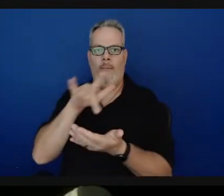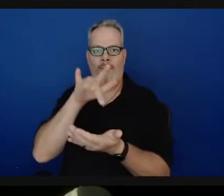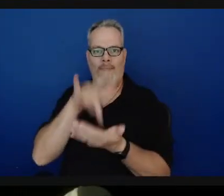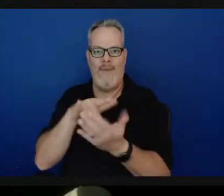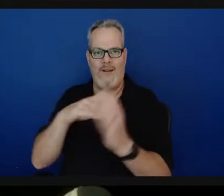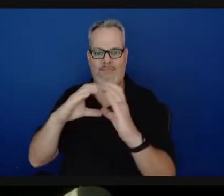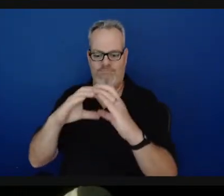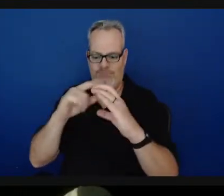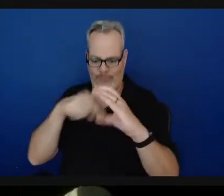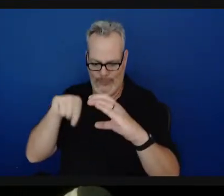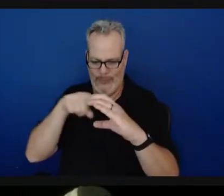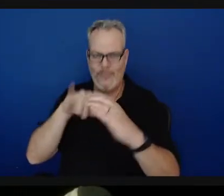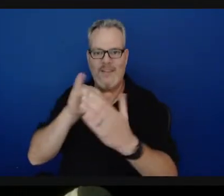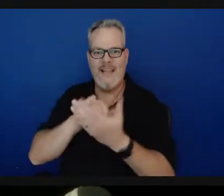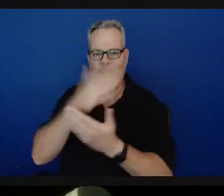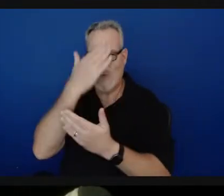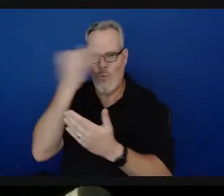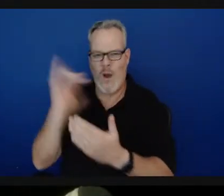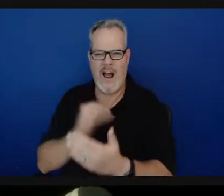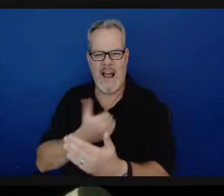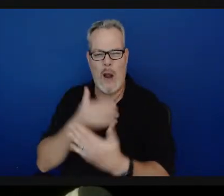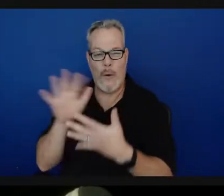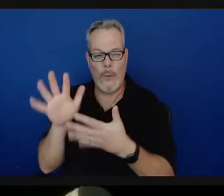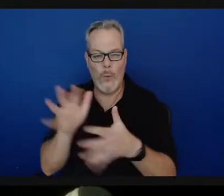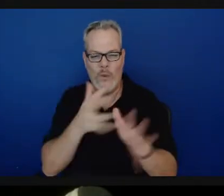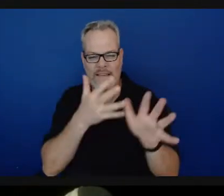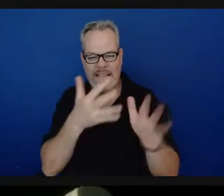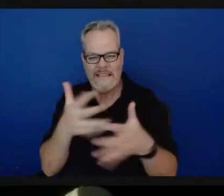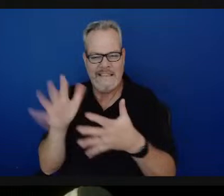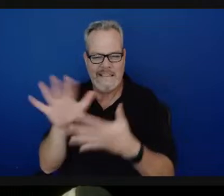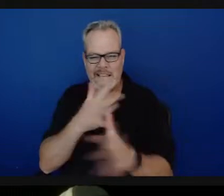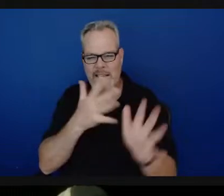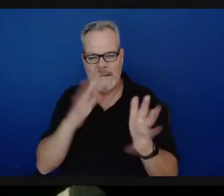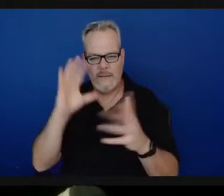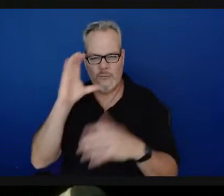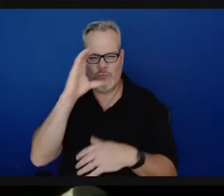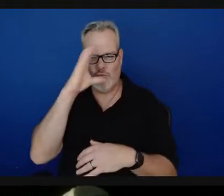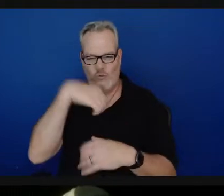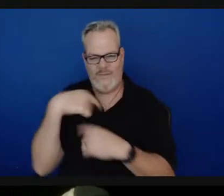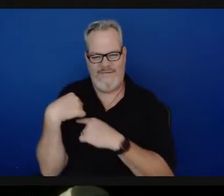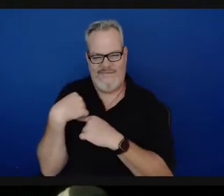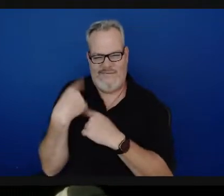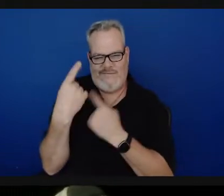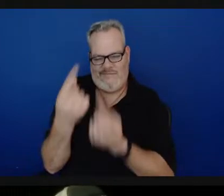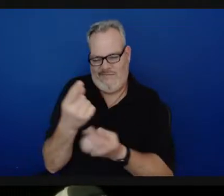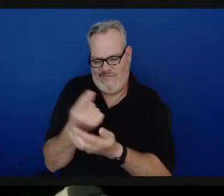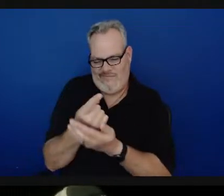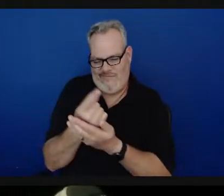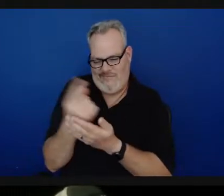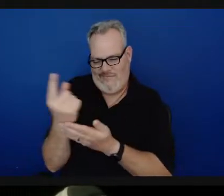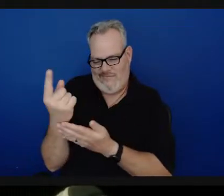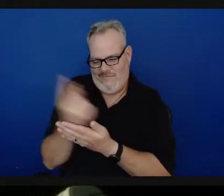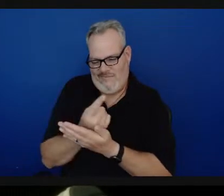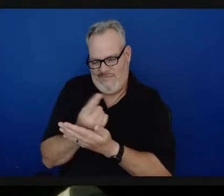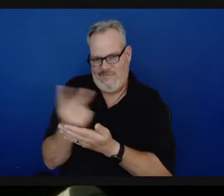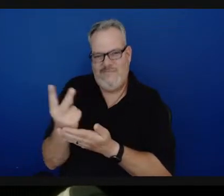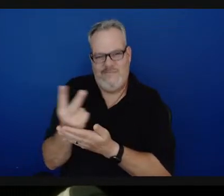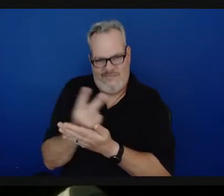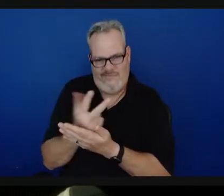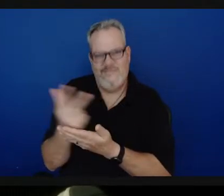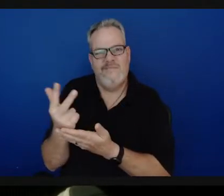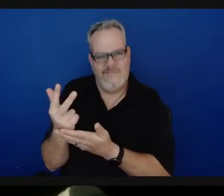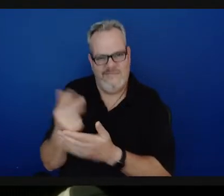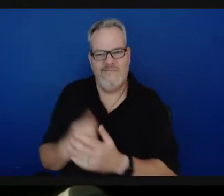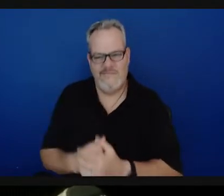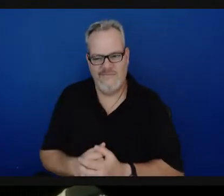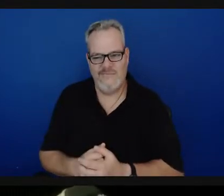part of why our winds are so wonky here in the last few days and over the last few weeks. So in the big picture, it's just